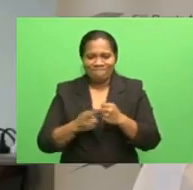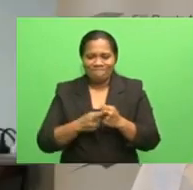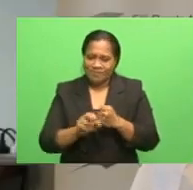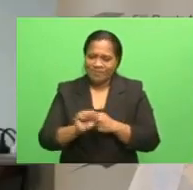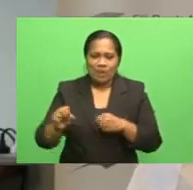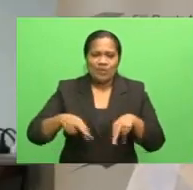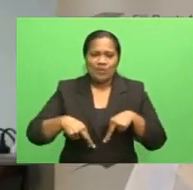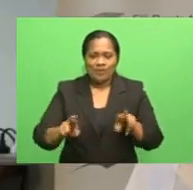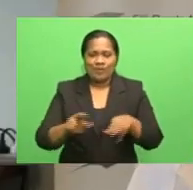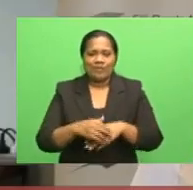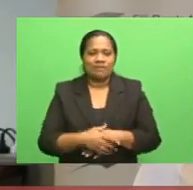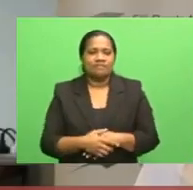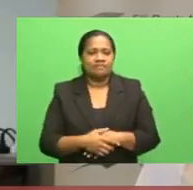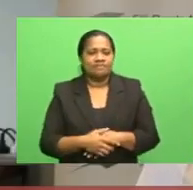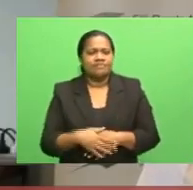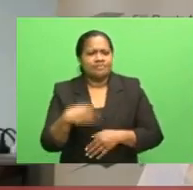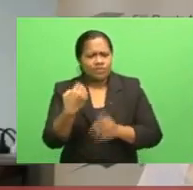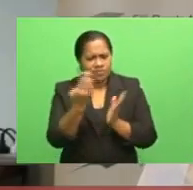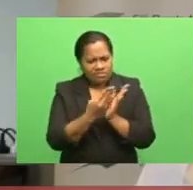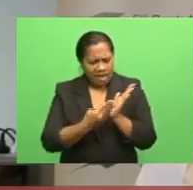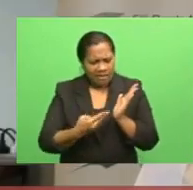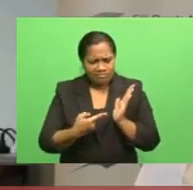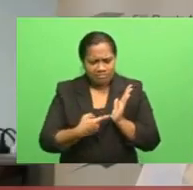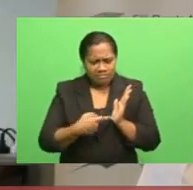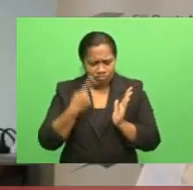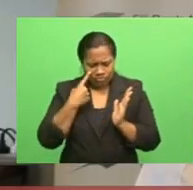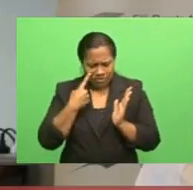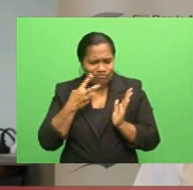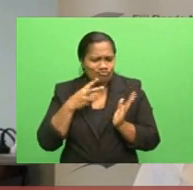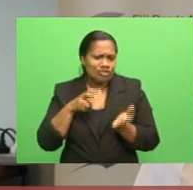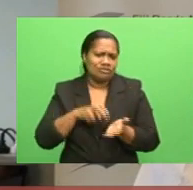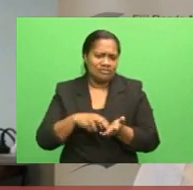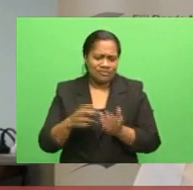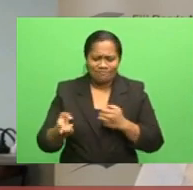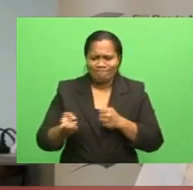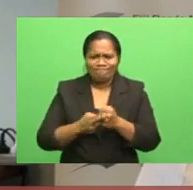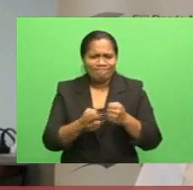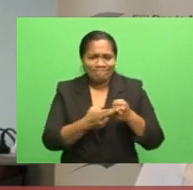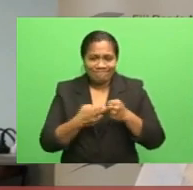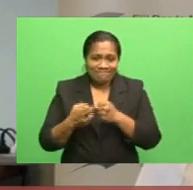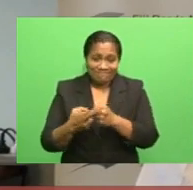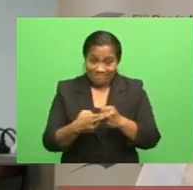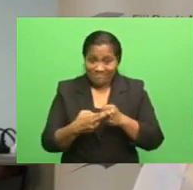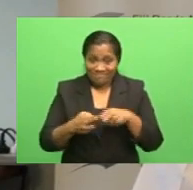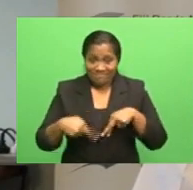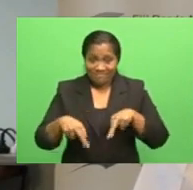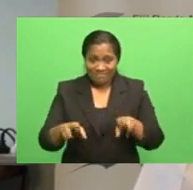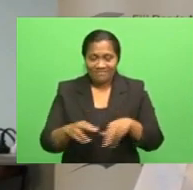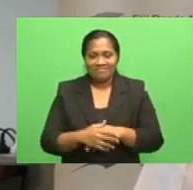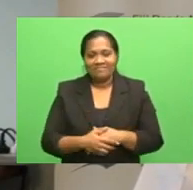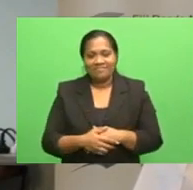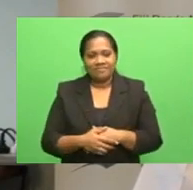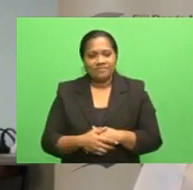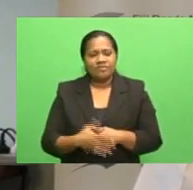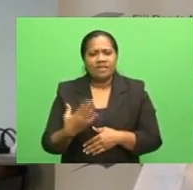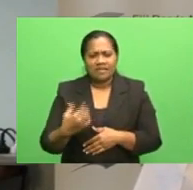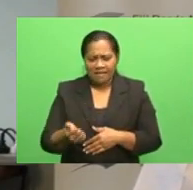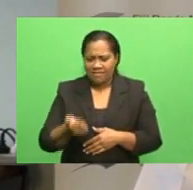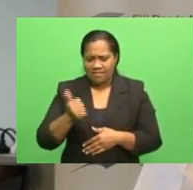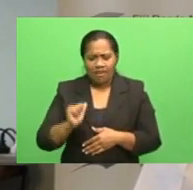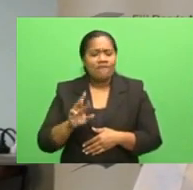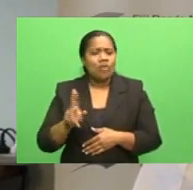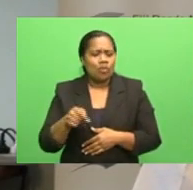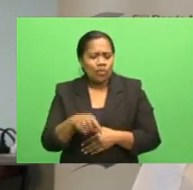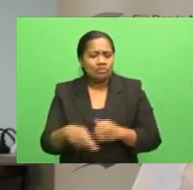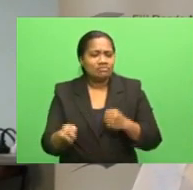We're particularly pleased in the budget to see the recognition of rehabilitation over repair. There's a $30 million allowance there for rehabilitation for just